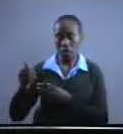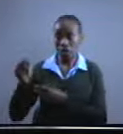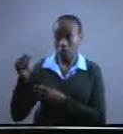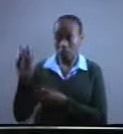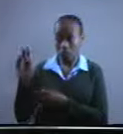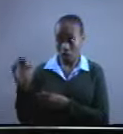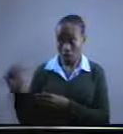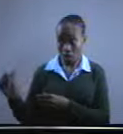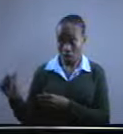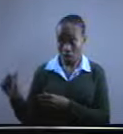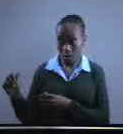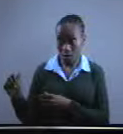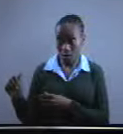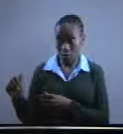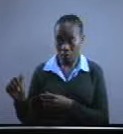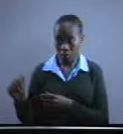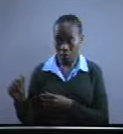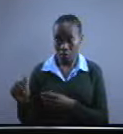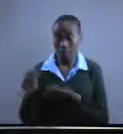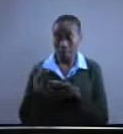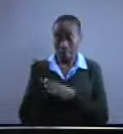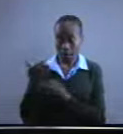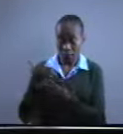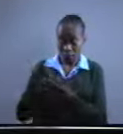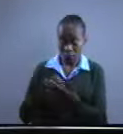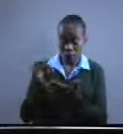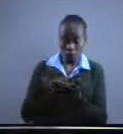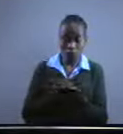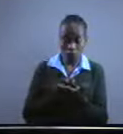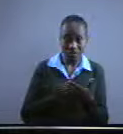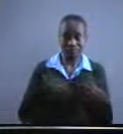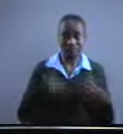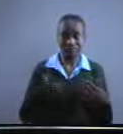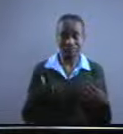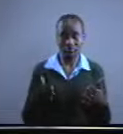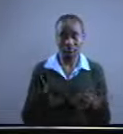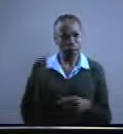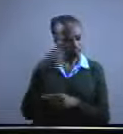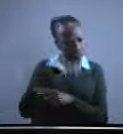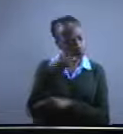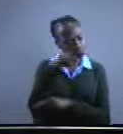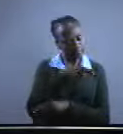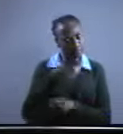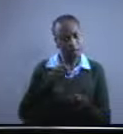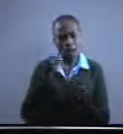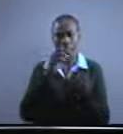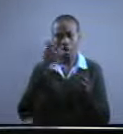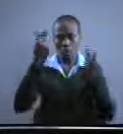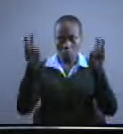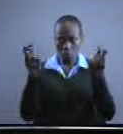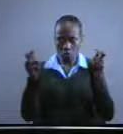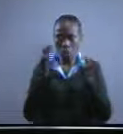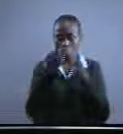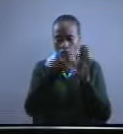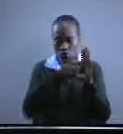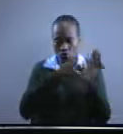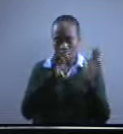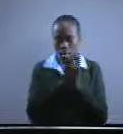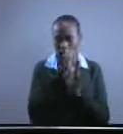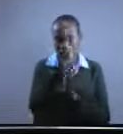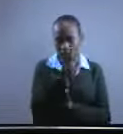chamber before voting commenced. On the day, I quoted Rule 18, which states that, I